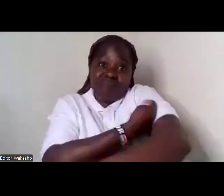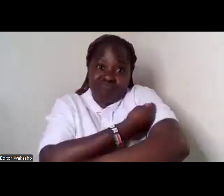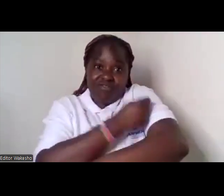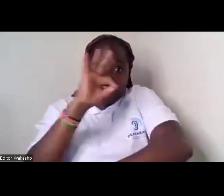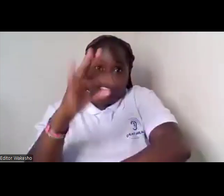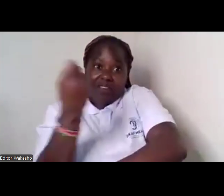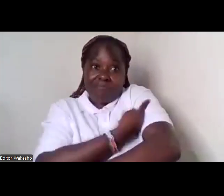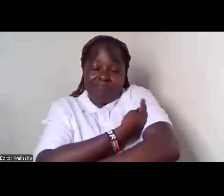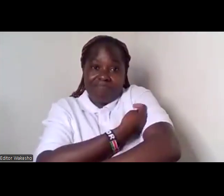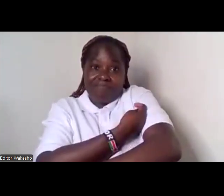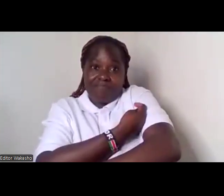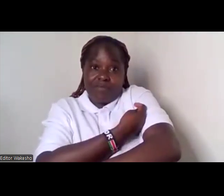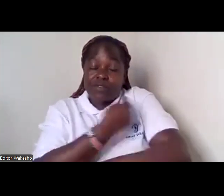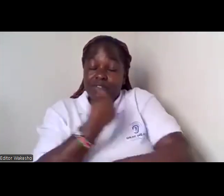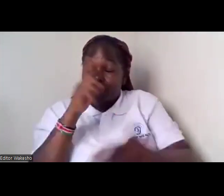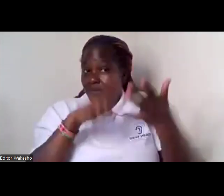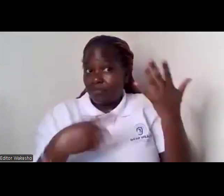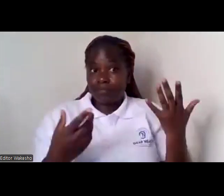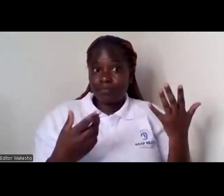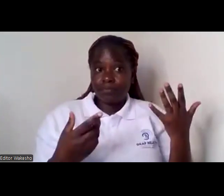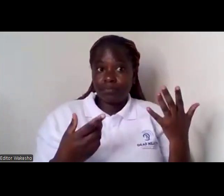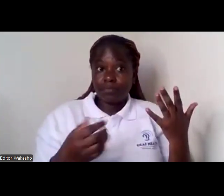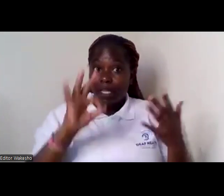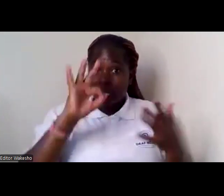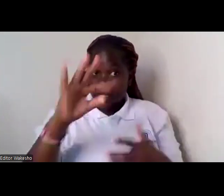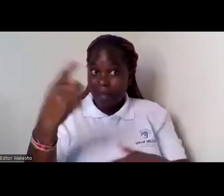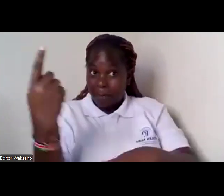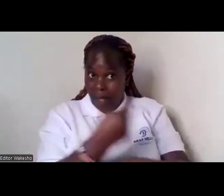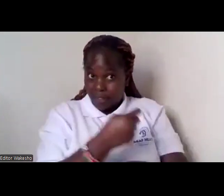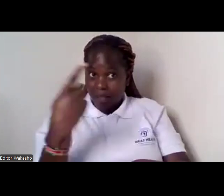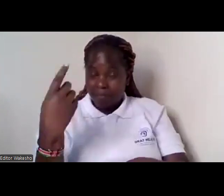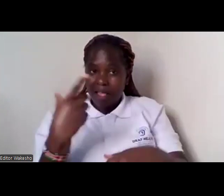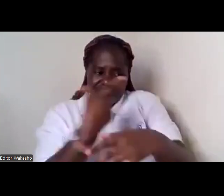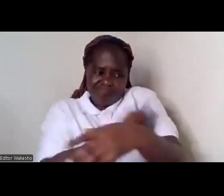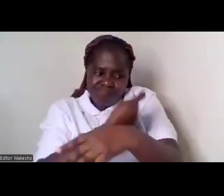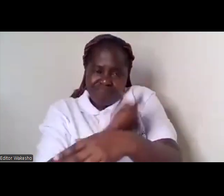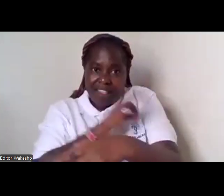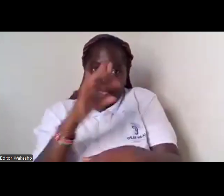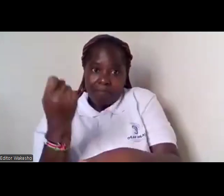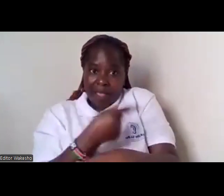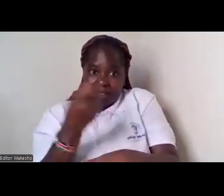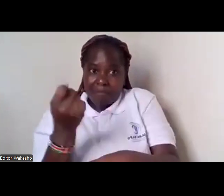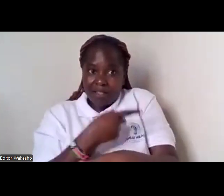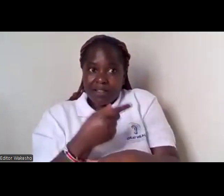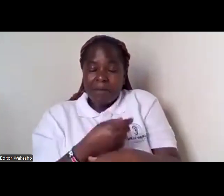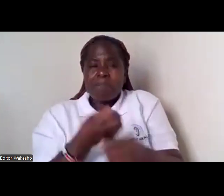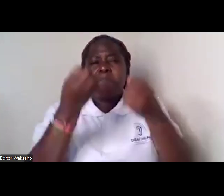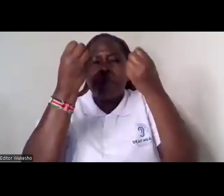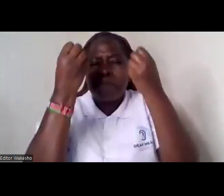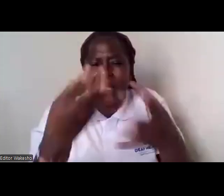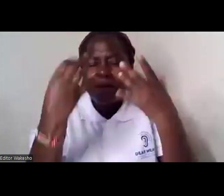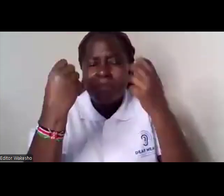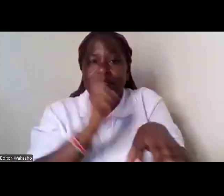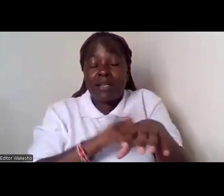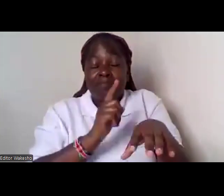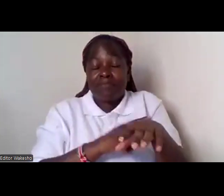So remember, I told you the 3-monthly injection, it's one of the most popular methods in Kenya. One,